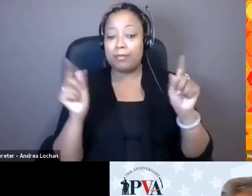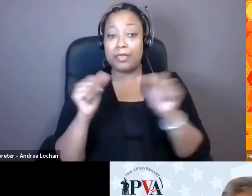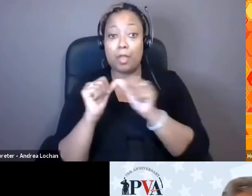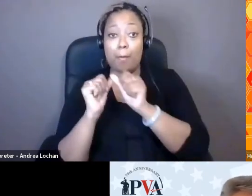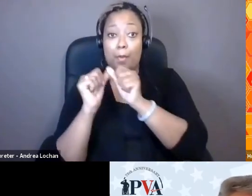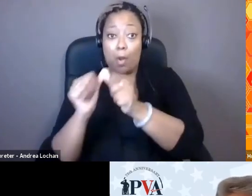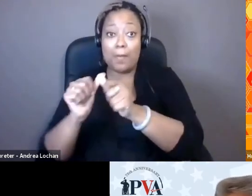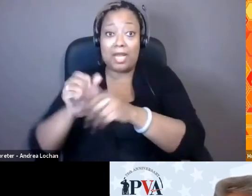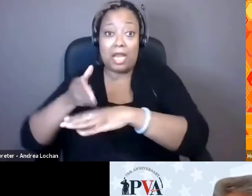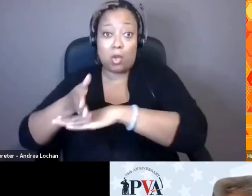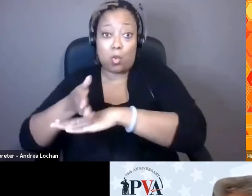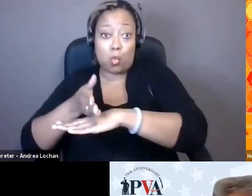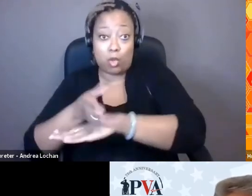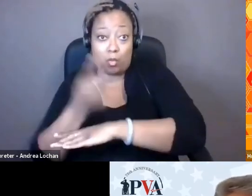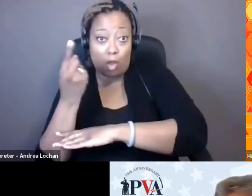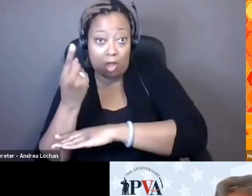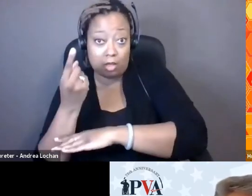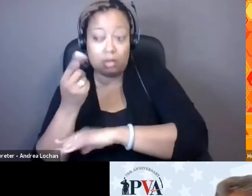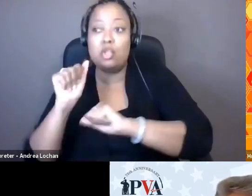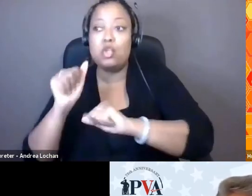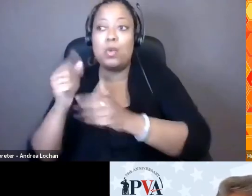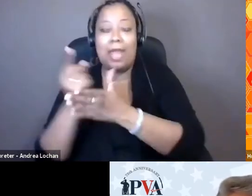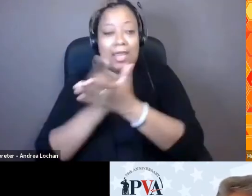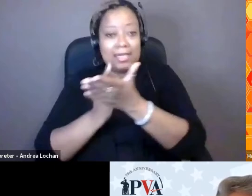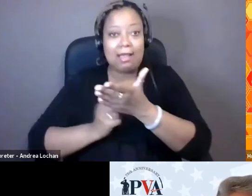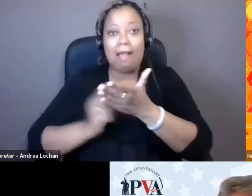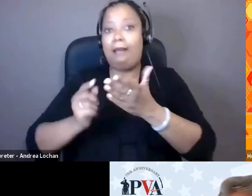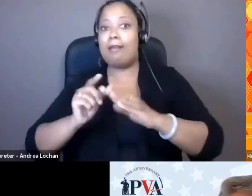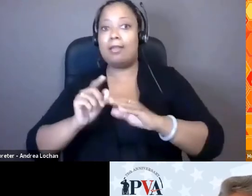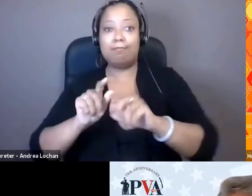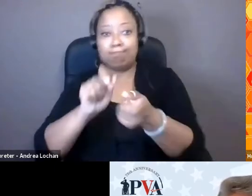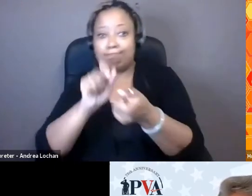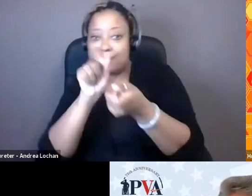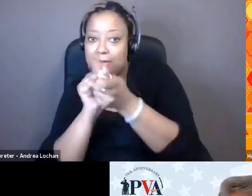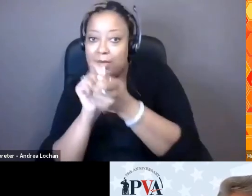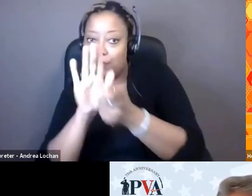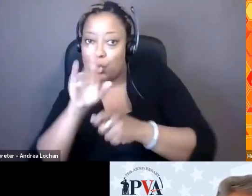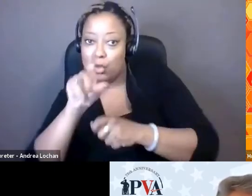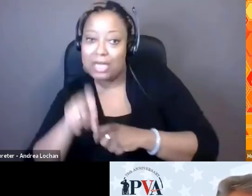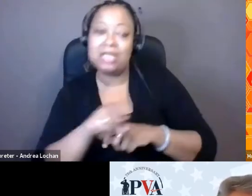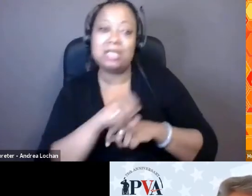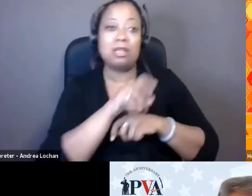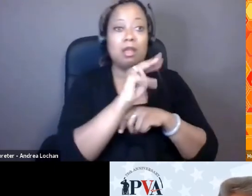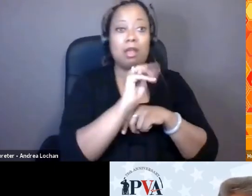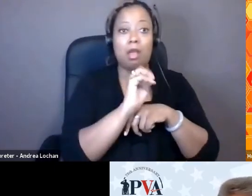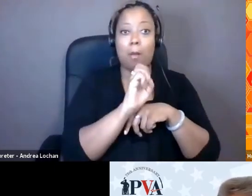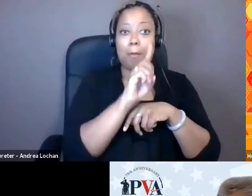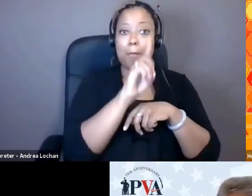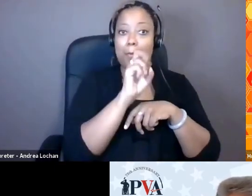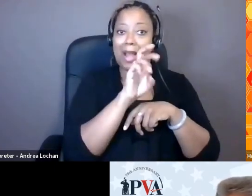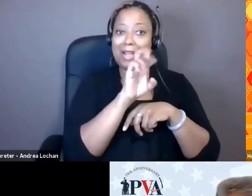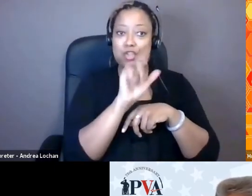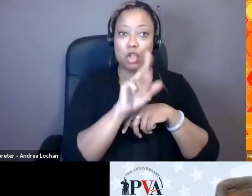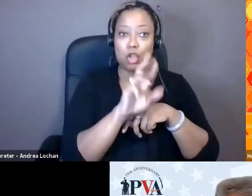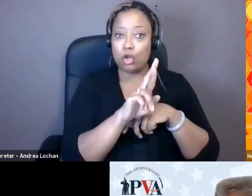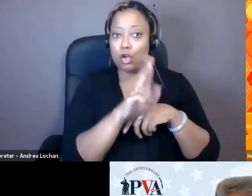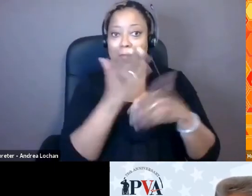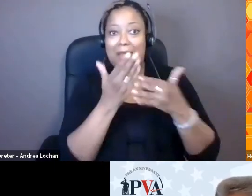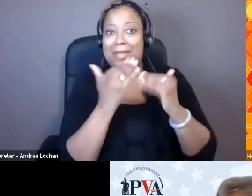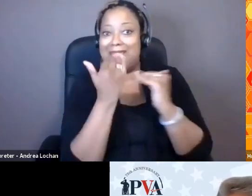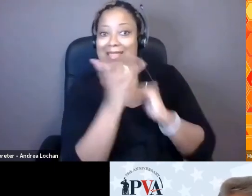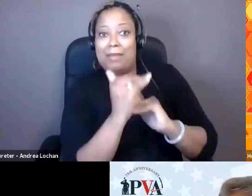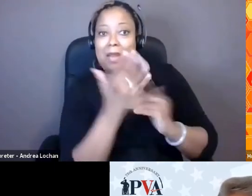ramp you can design to meet your needs exactly, where the modular ramp may have limitations. It might be too steep, it might